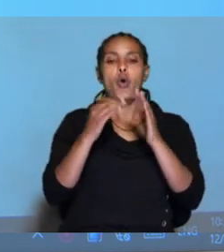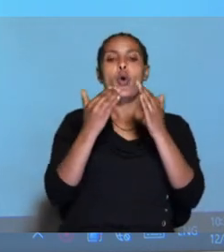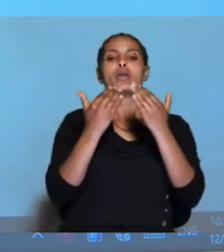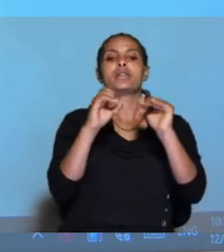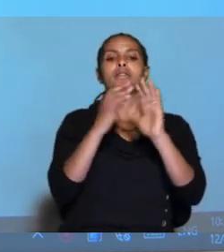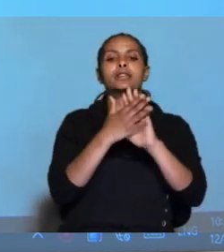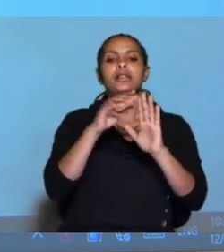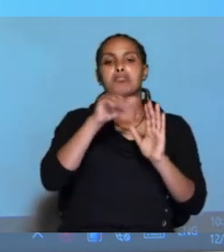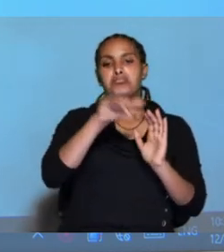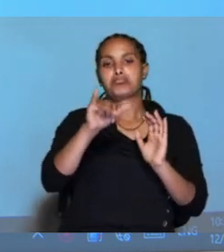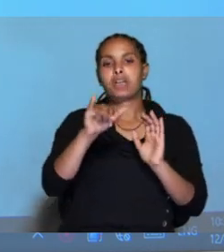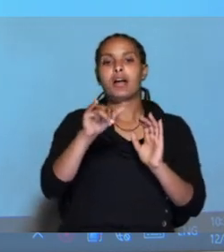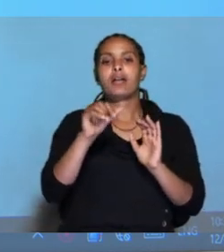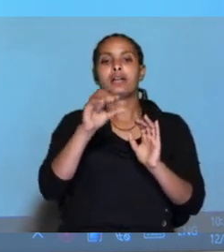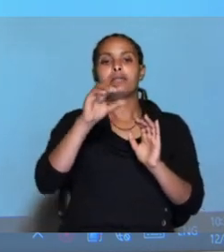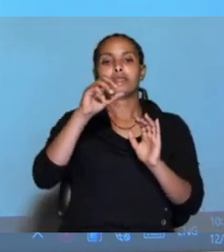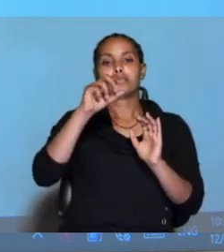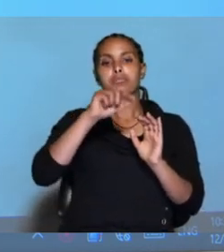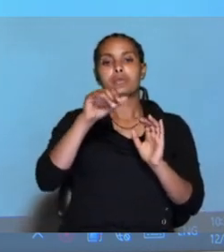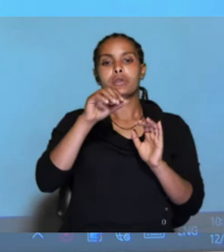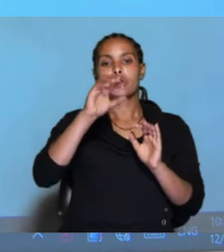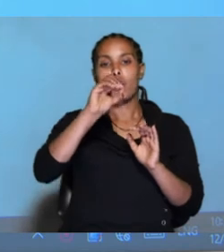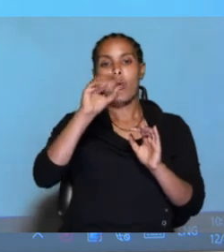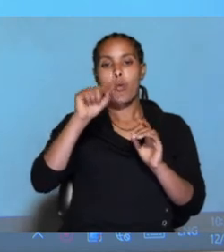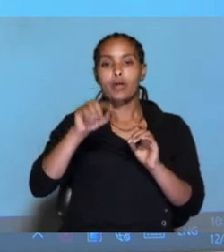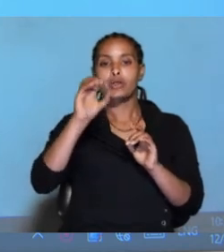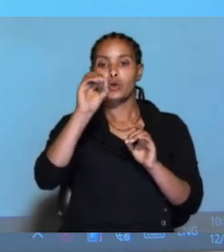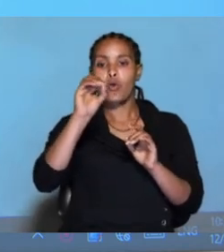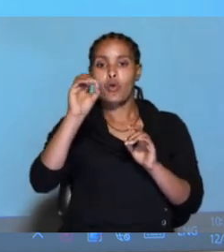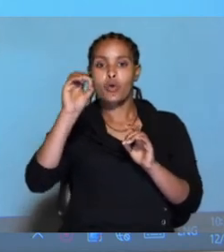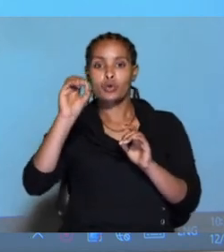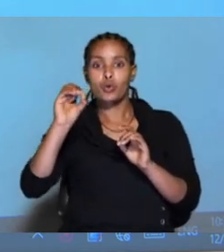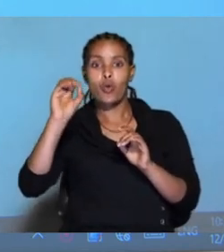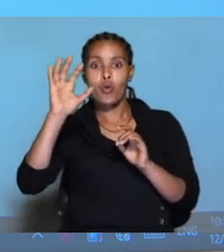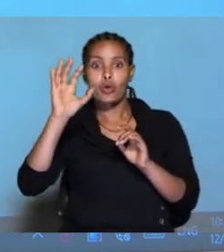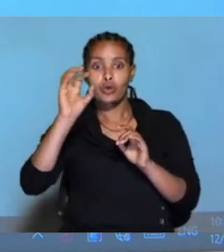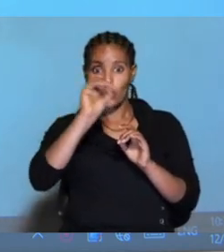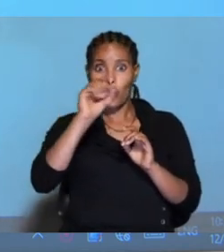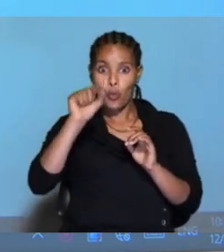Concentration of sulfuric acid is 0.005 molar,